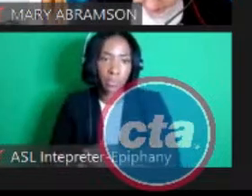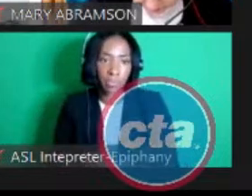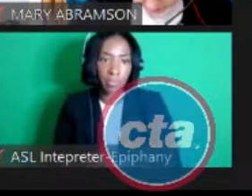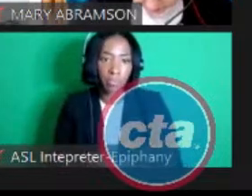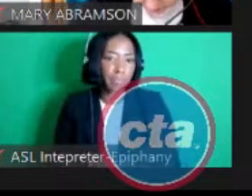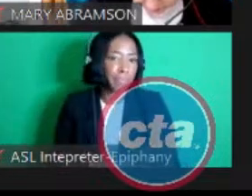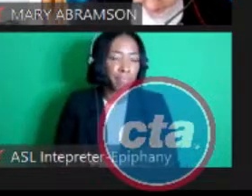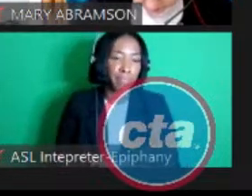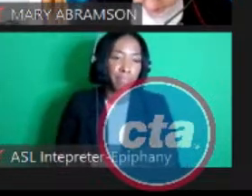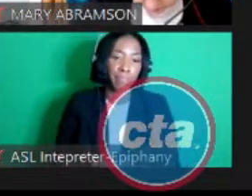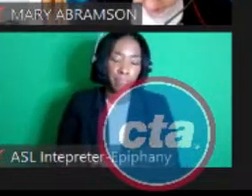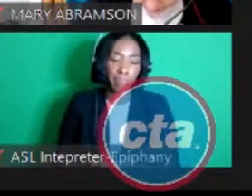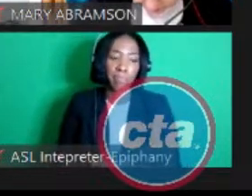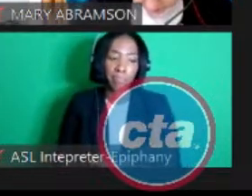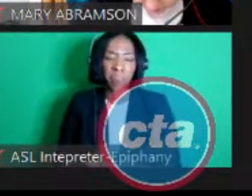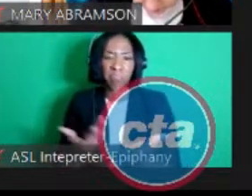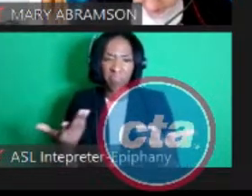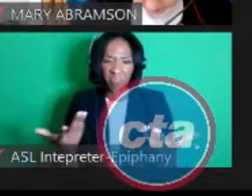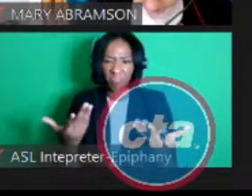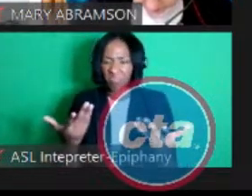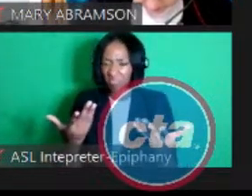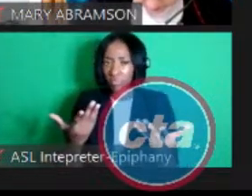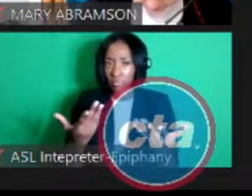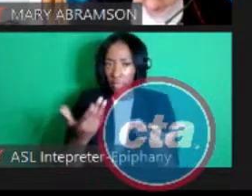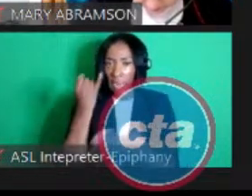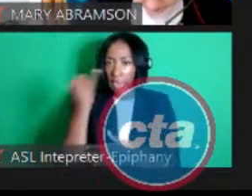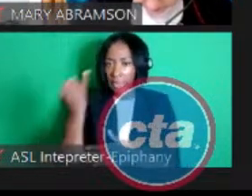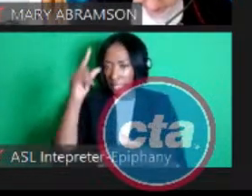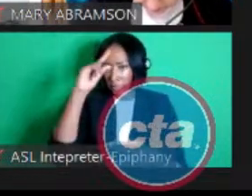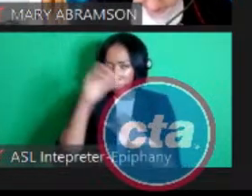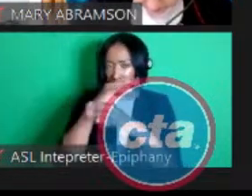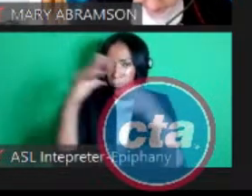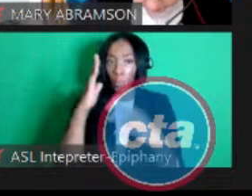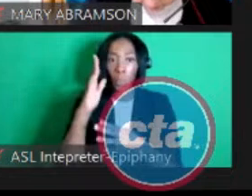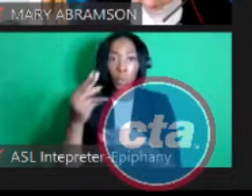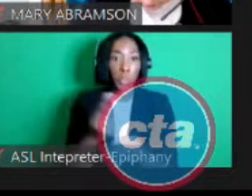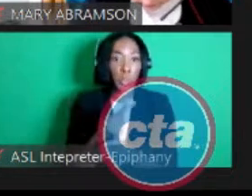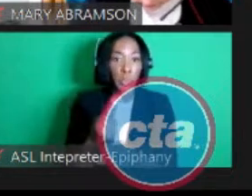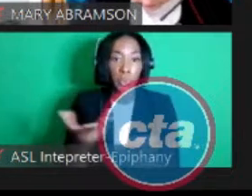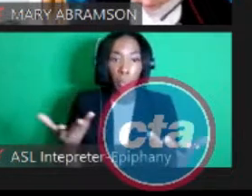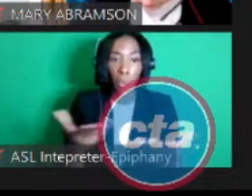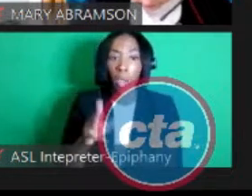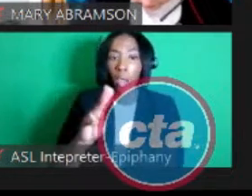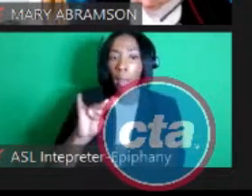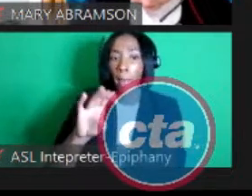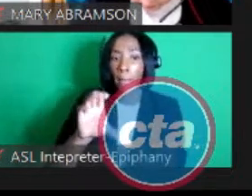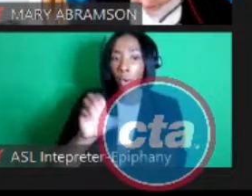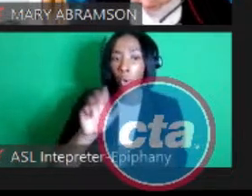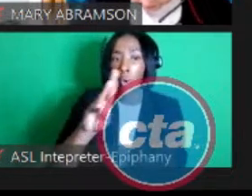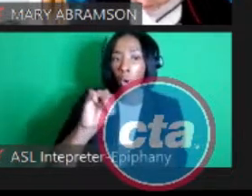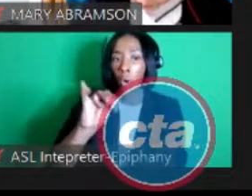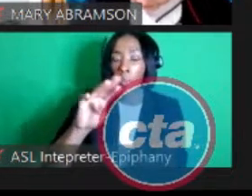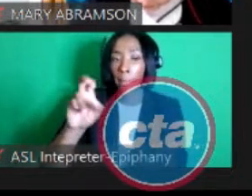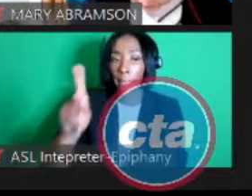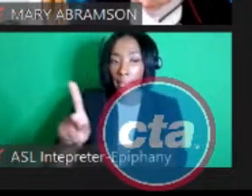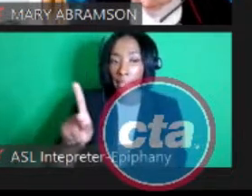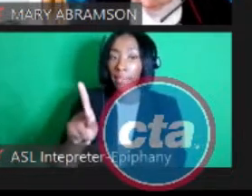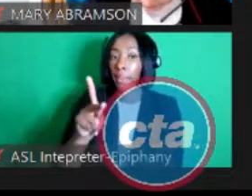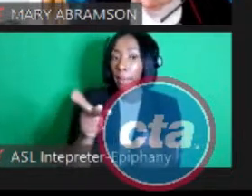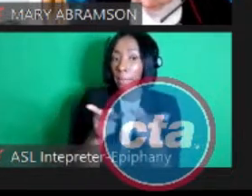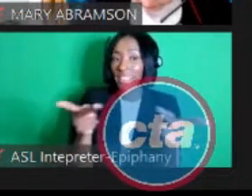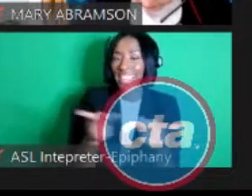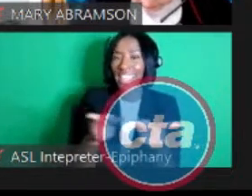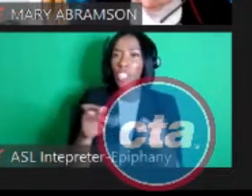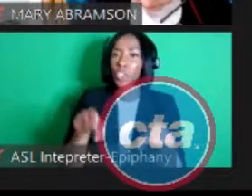just give you kind of the footprint idea. We will be using the McCormick Place during the day, starting at approximately 7.